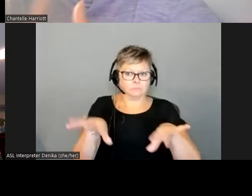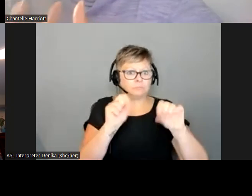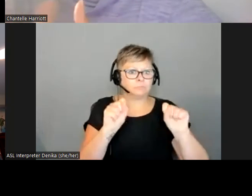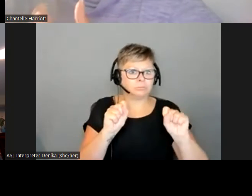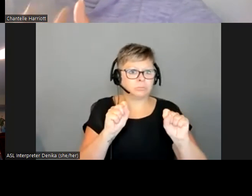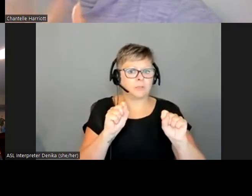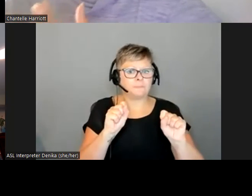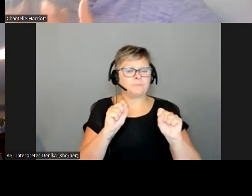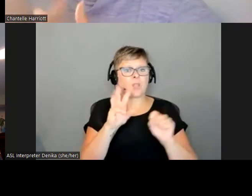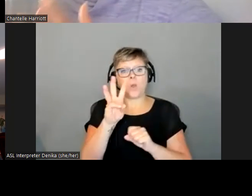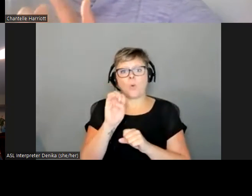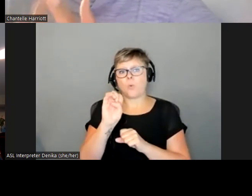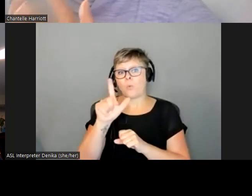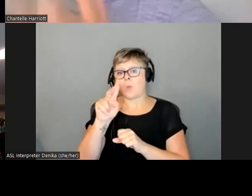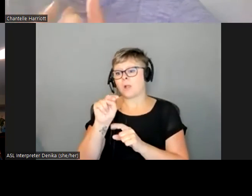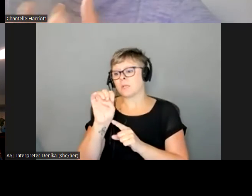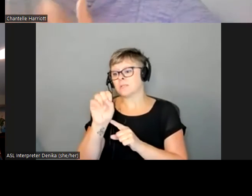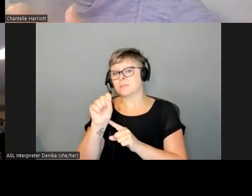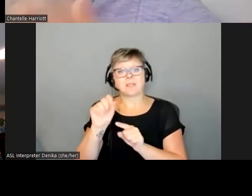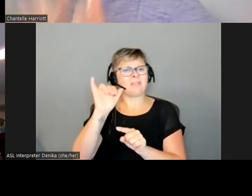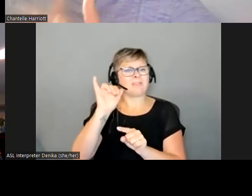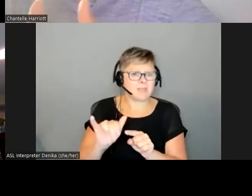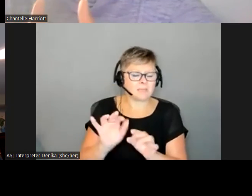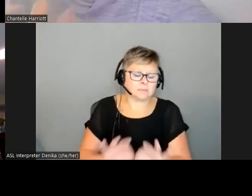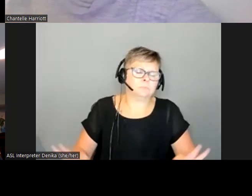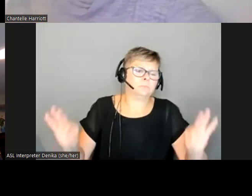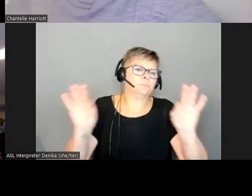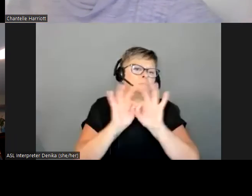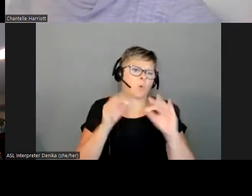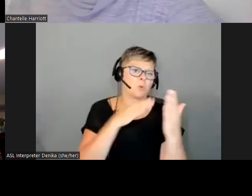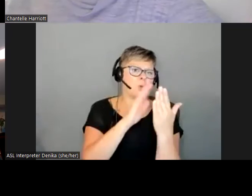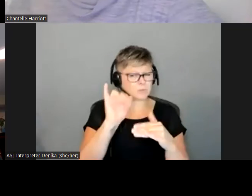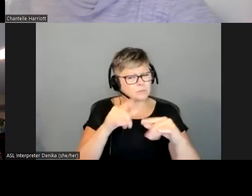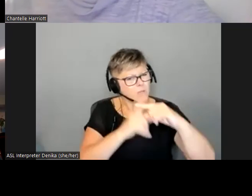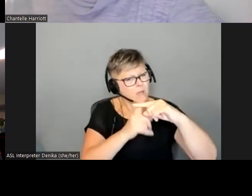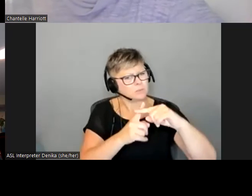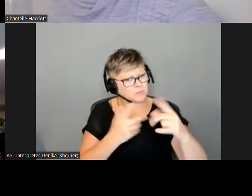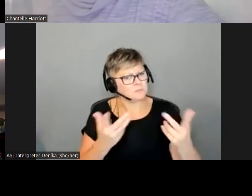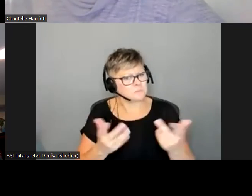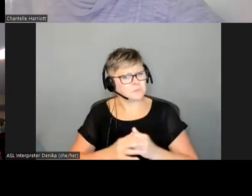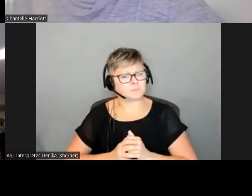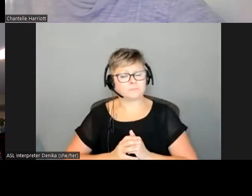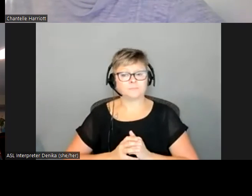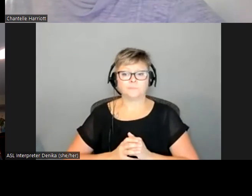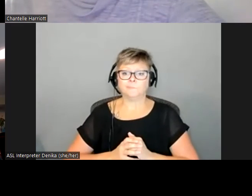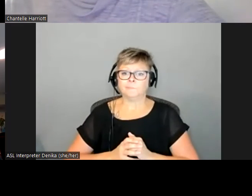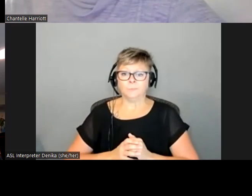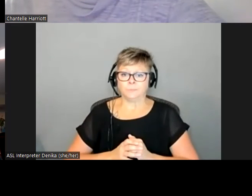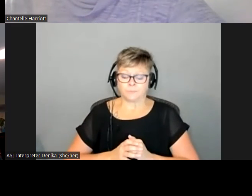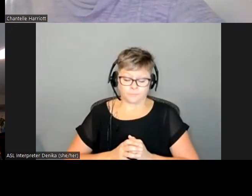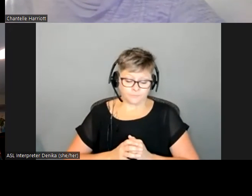wellness should be the better approach, which is a positive approach, which I think is wellness. Mhm.